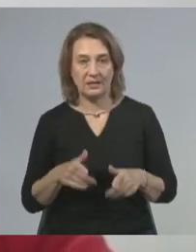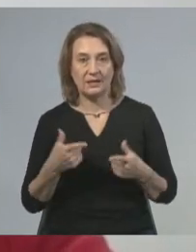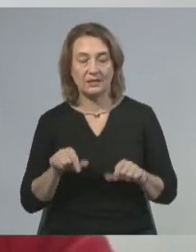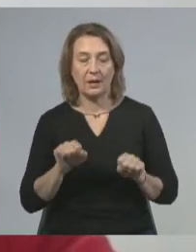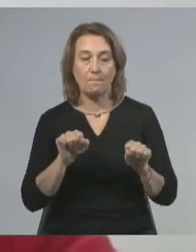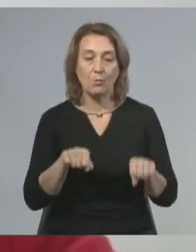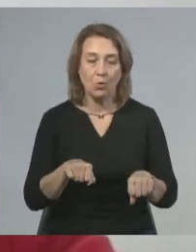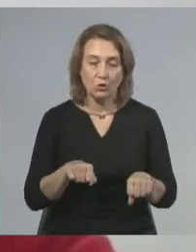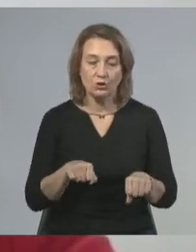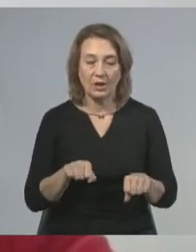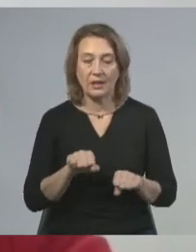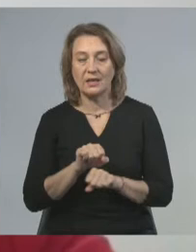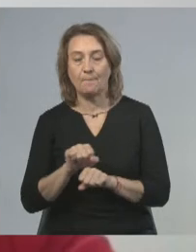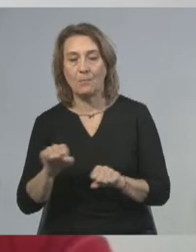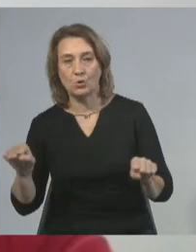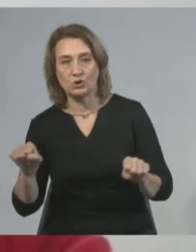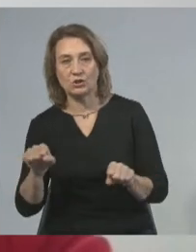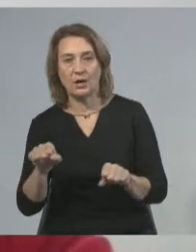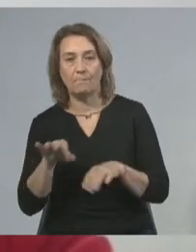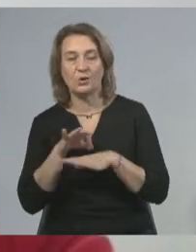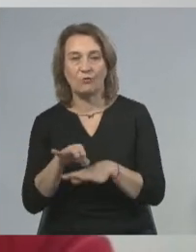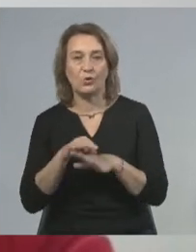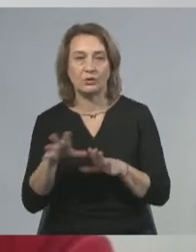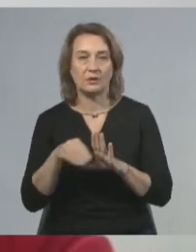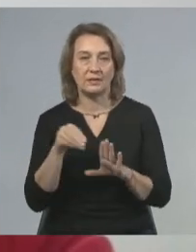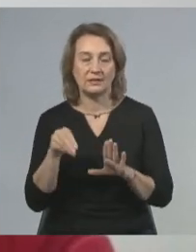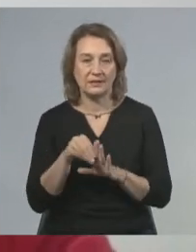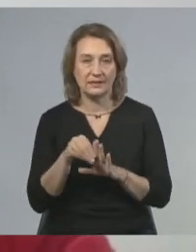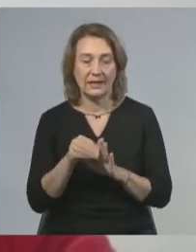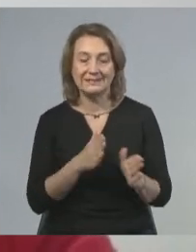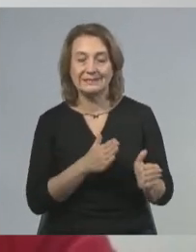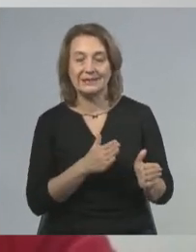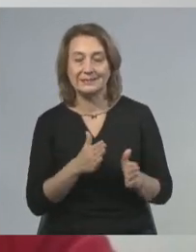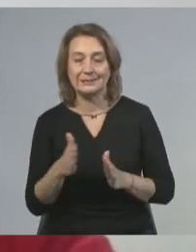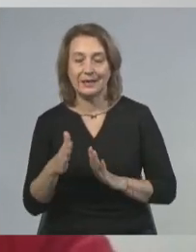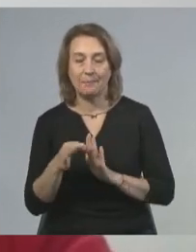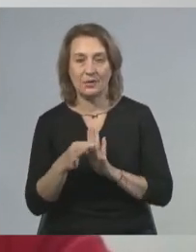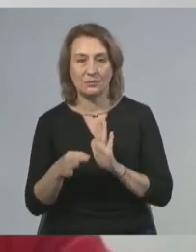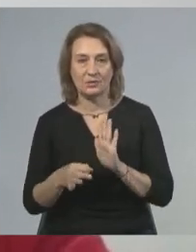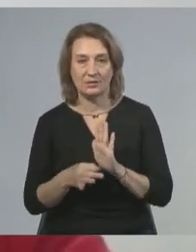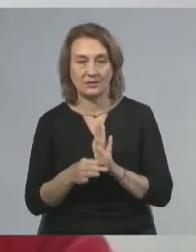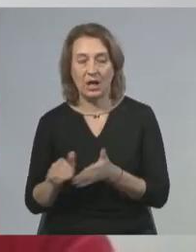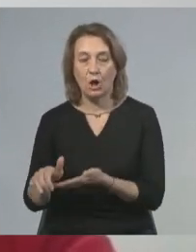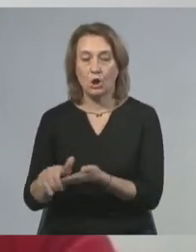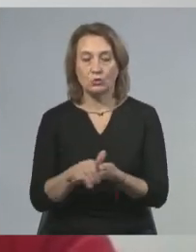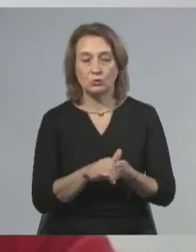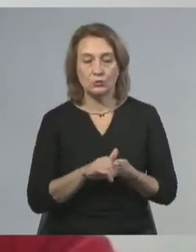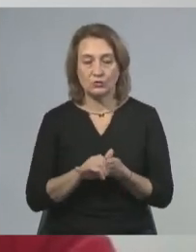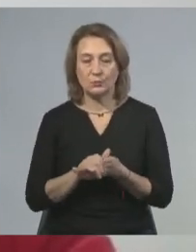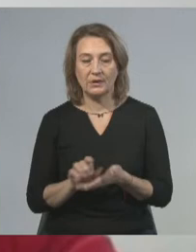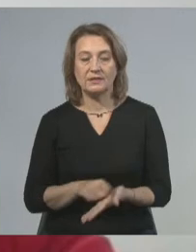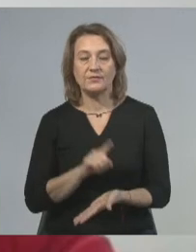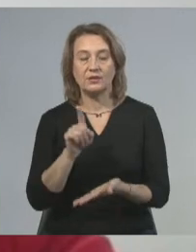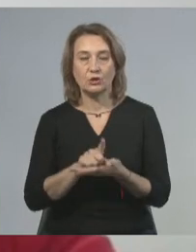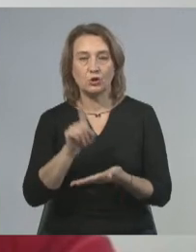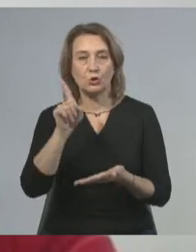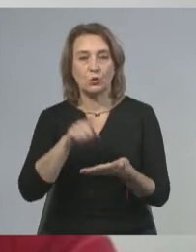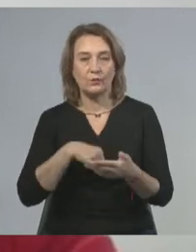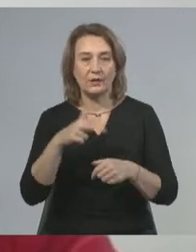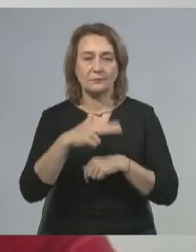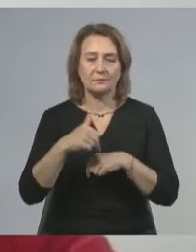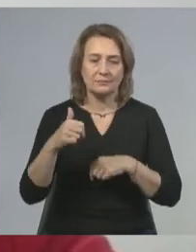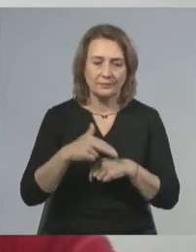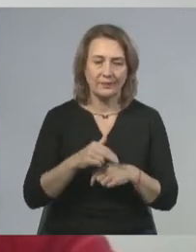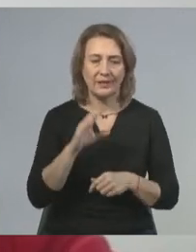there is a need of qualified information about what is happening in this region the society